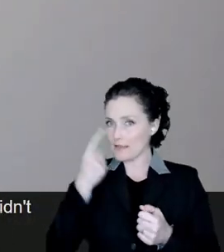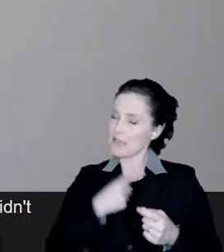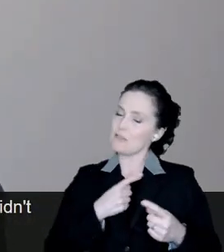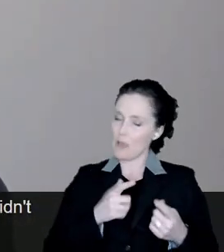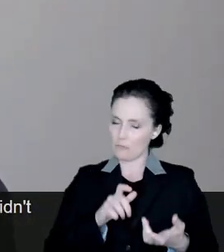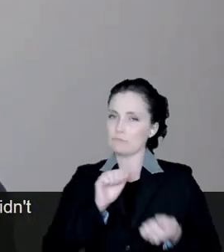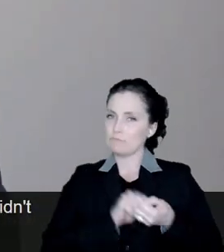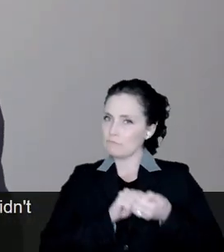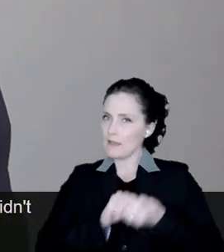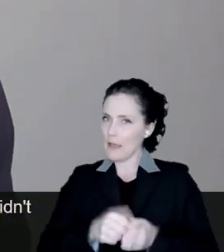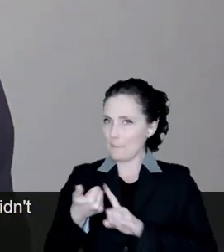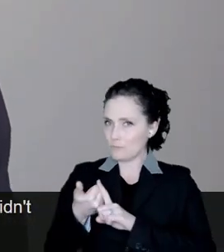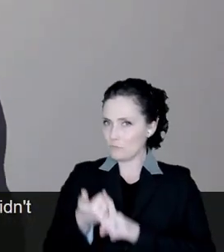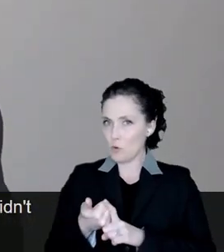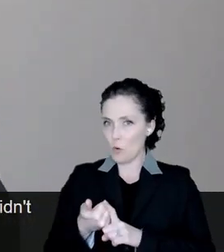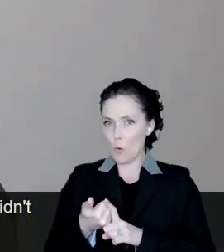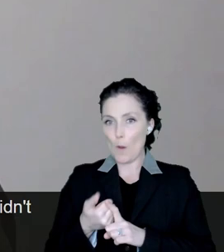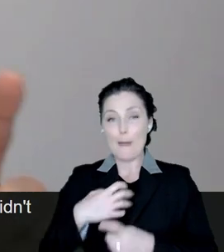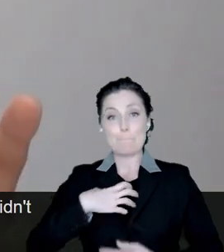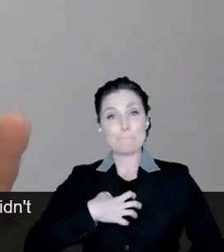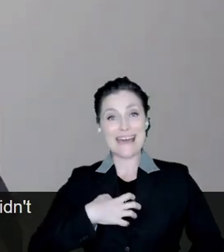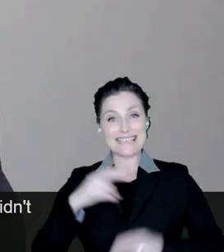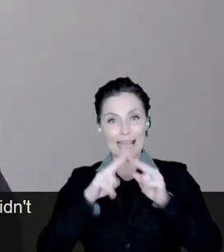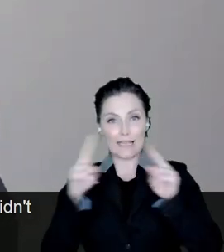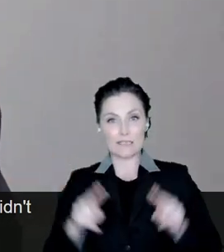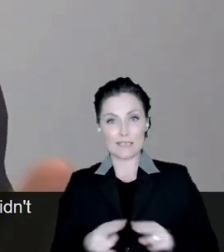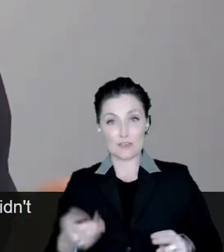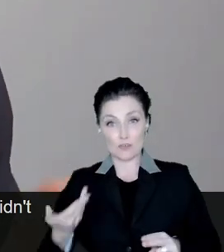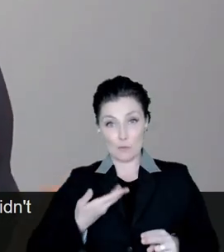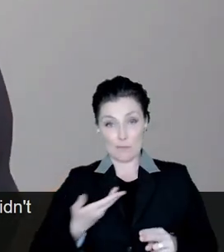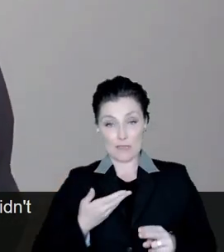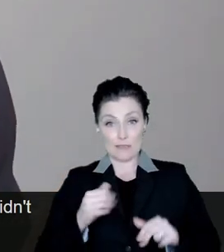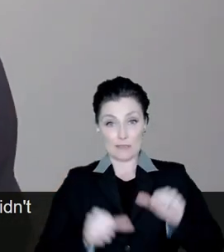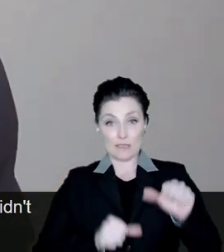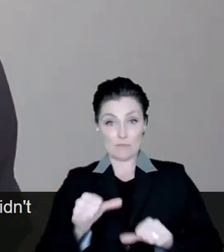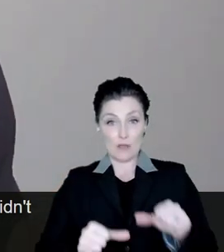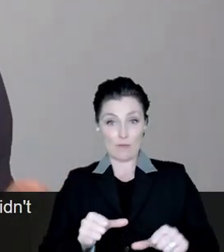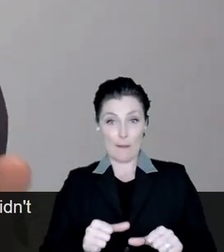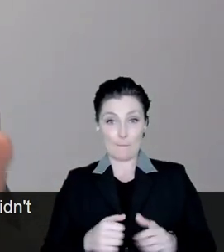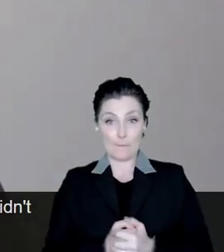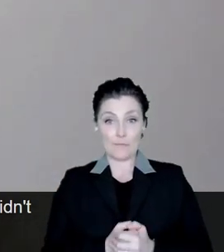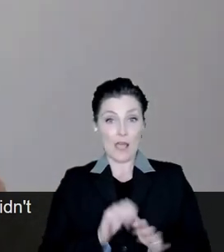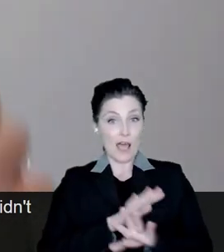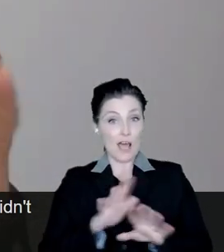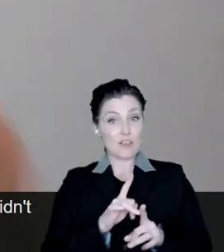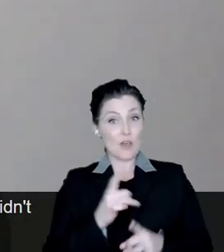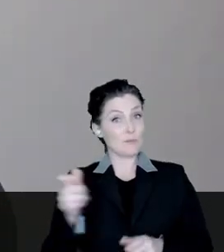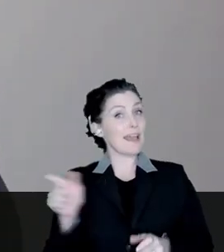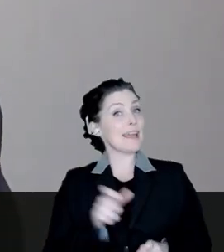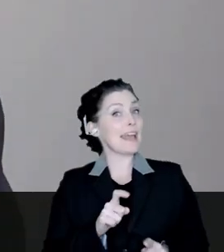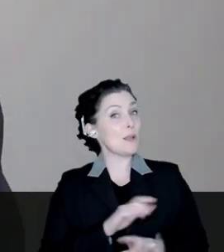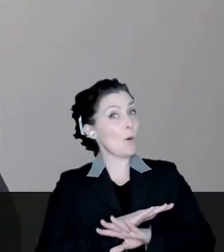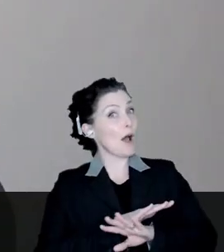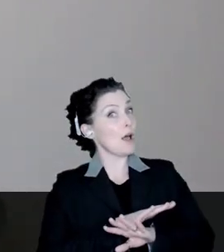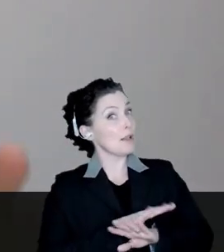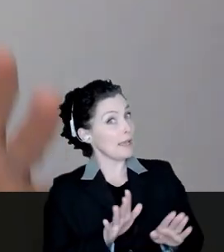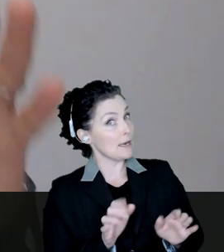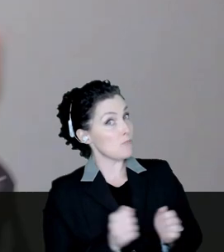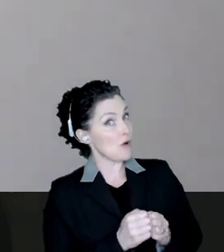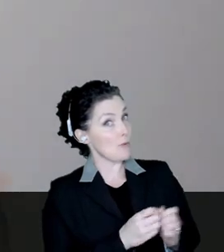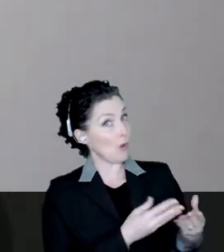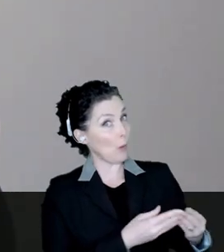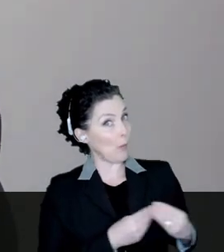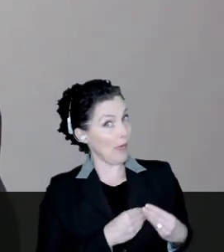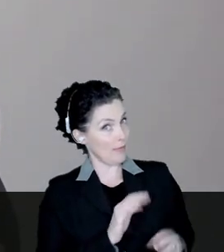mayor's international business program, I don't take along anybody inappropriate though on these trips. Everyone who goes on these trips goes